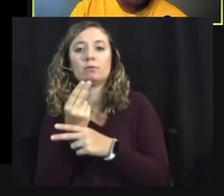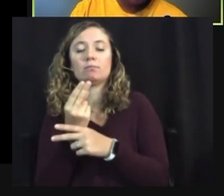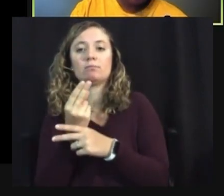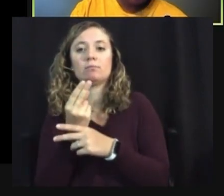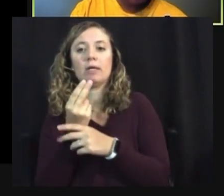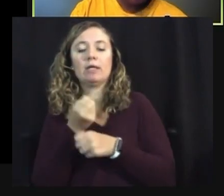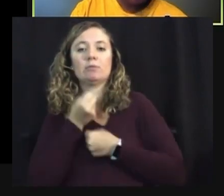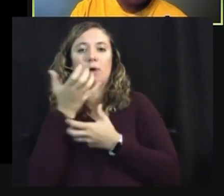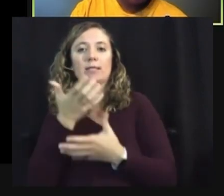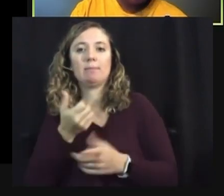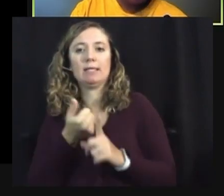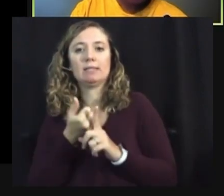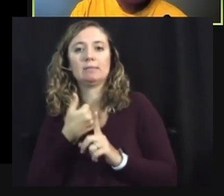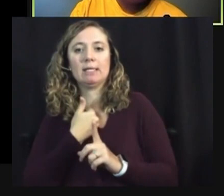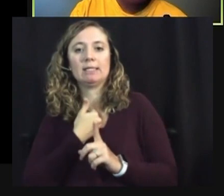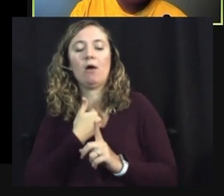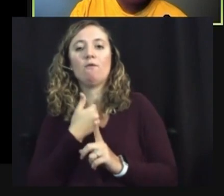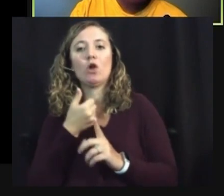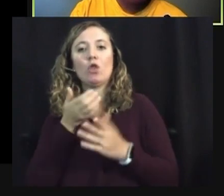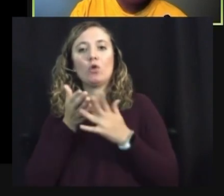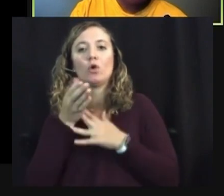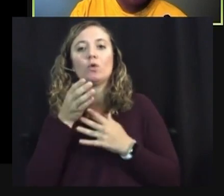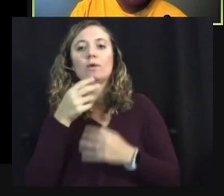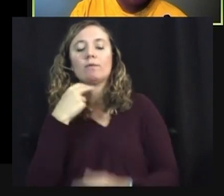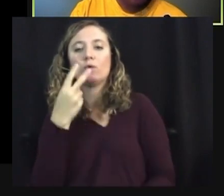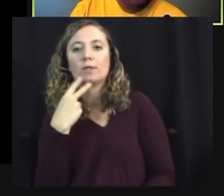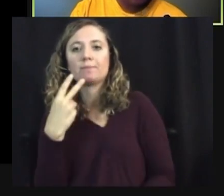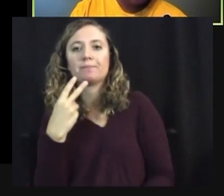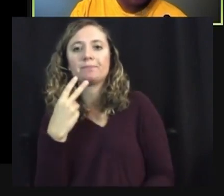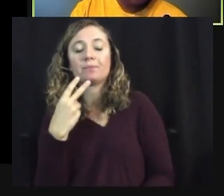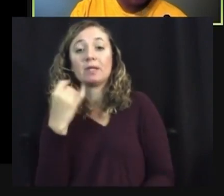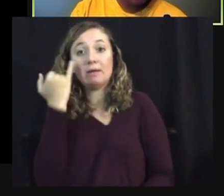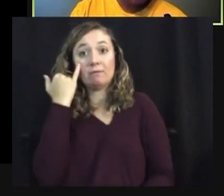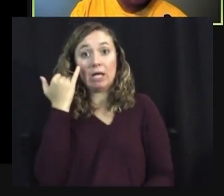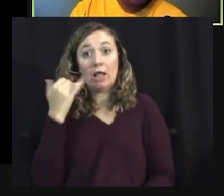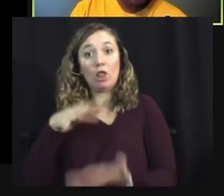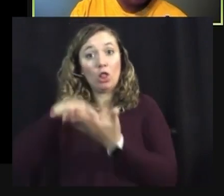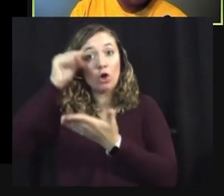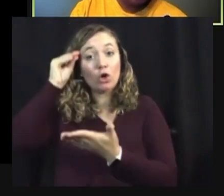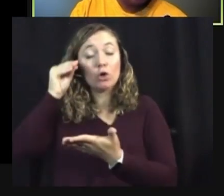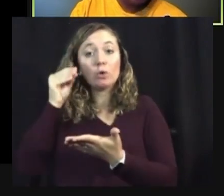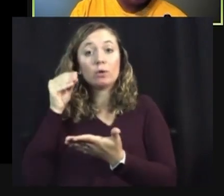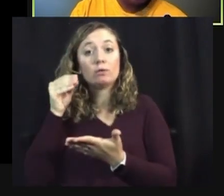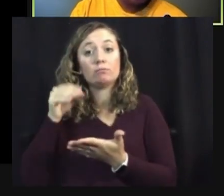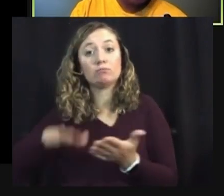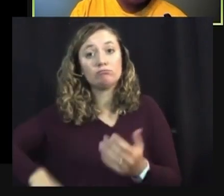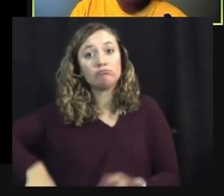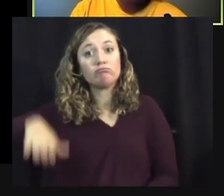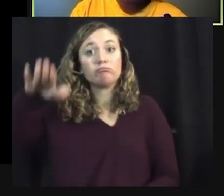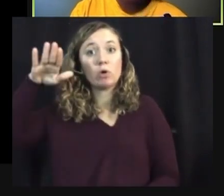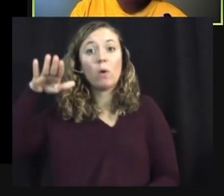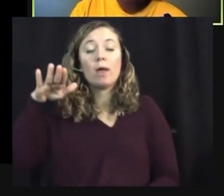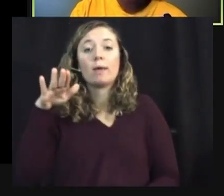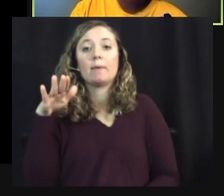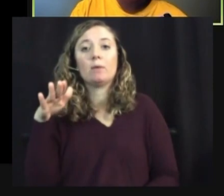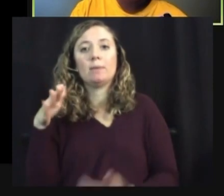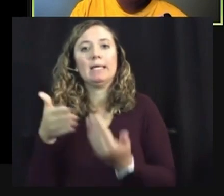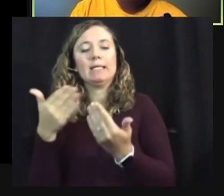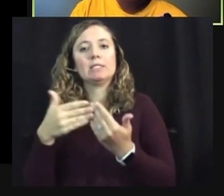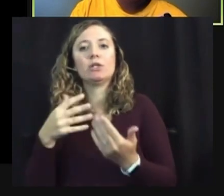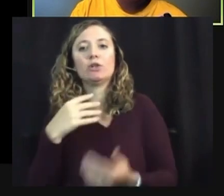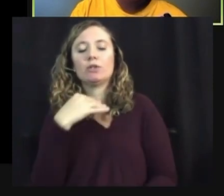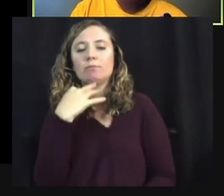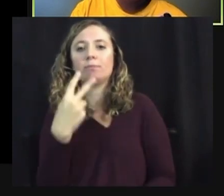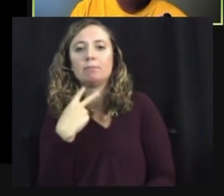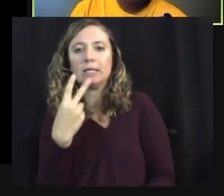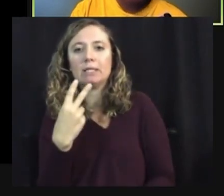when I was younger, I would have learned much earlier to make speech. Plus, speech isn't a better form